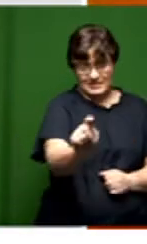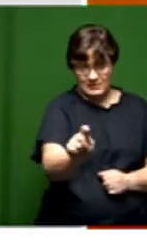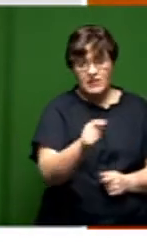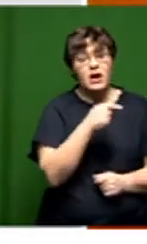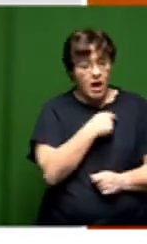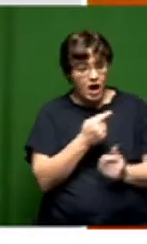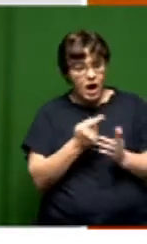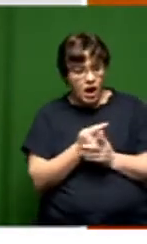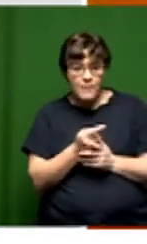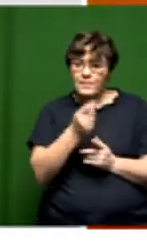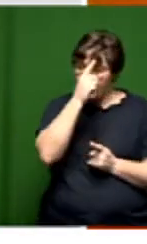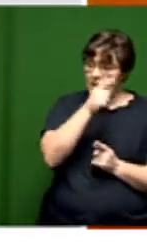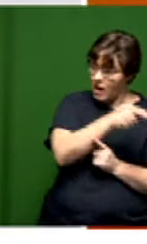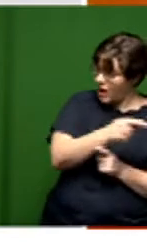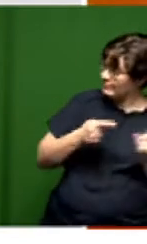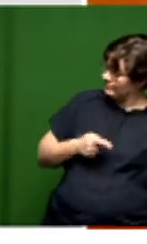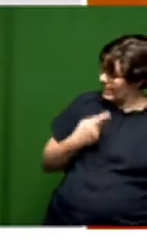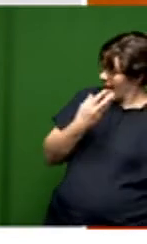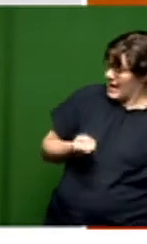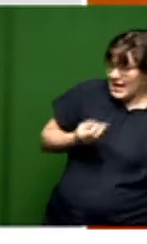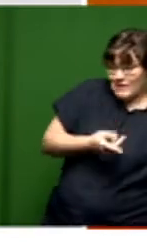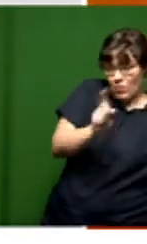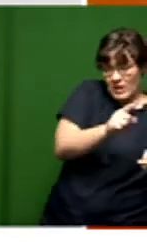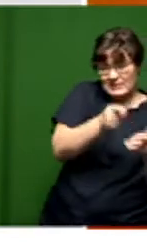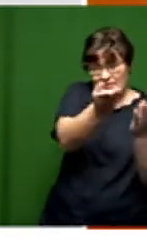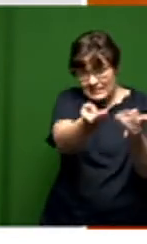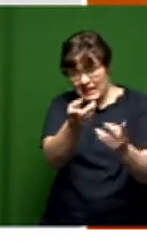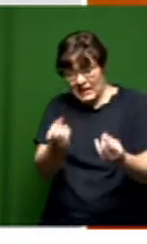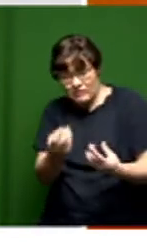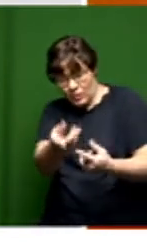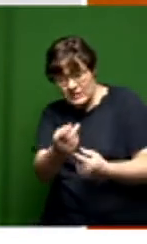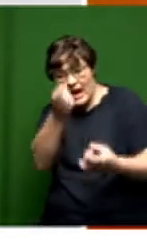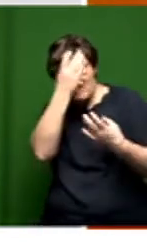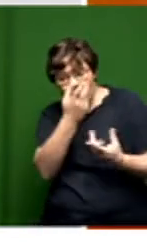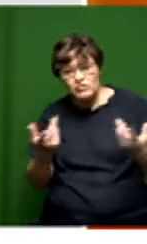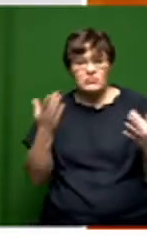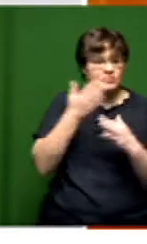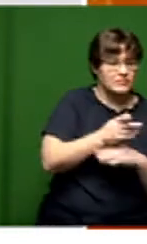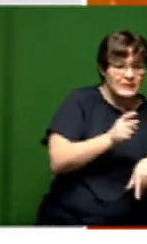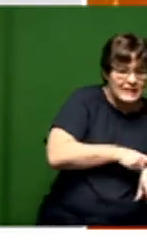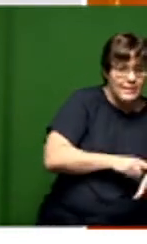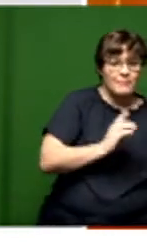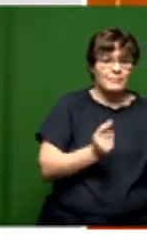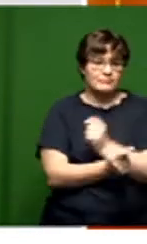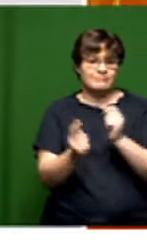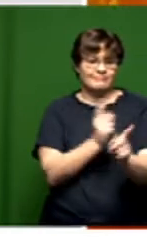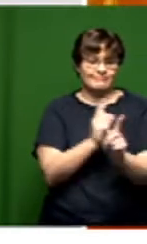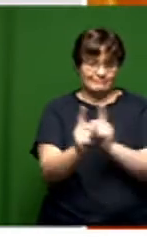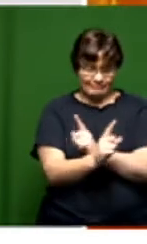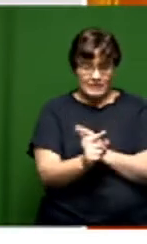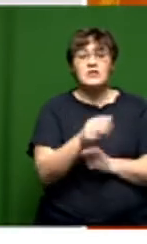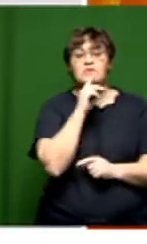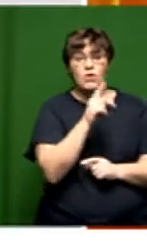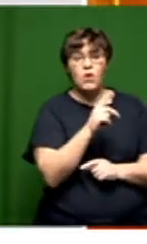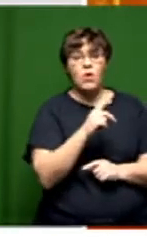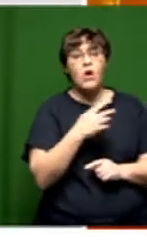of the health services being also offered sometimes in alternate times with the schools, so the girls and the